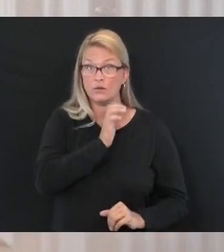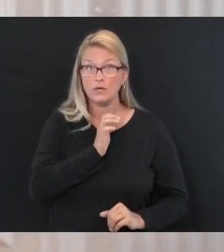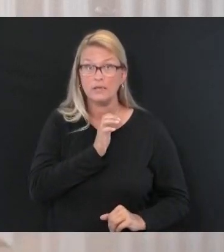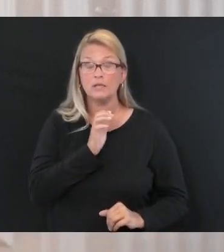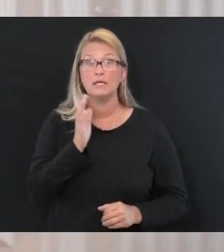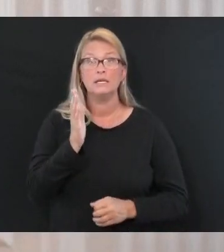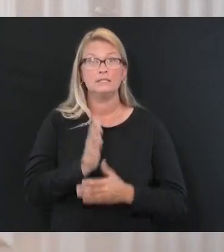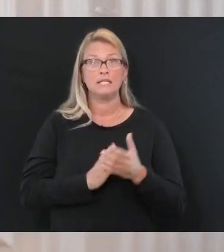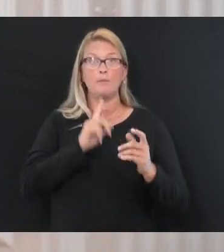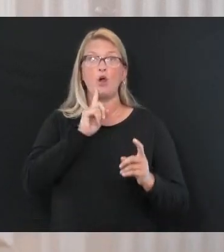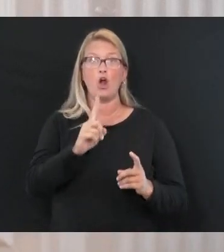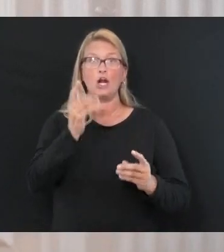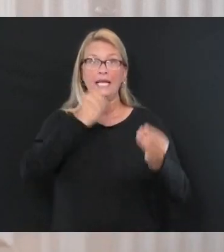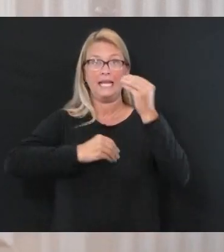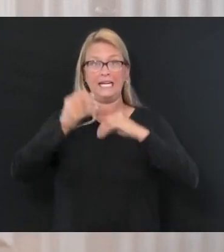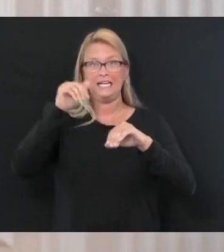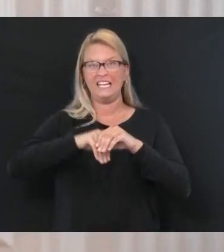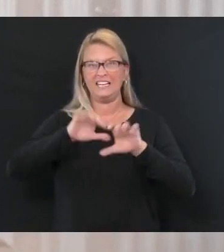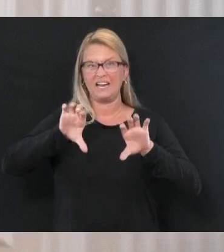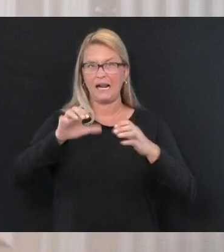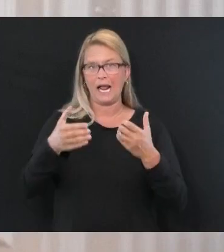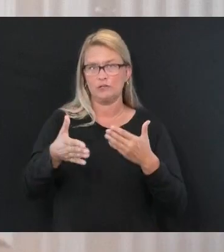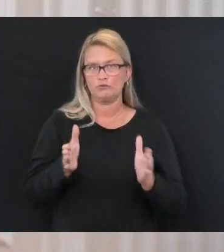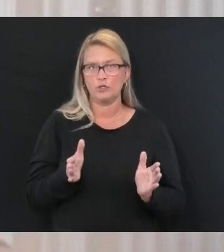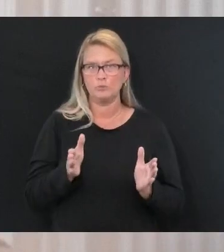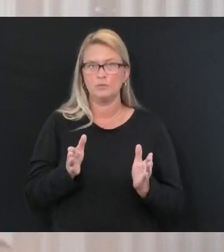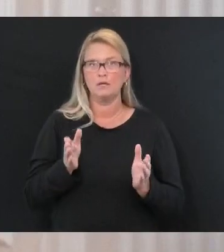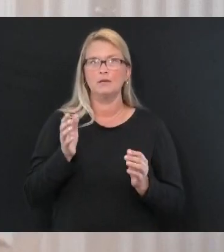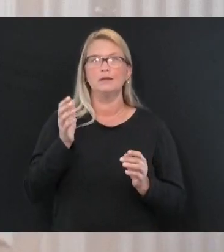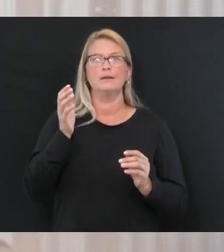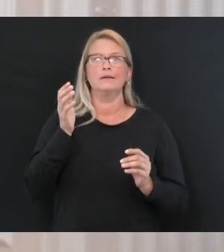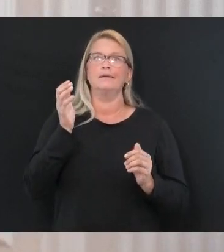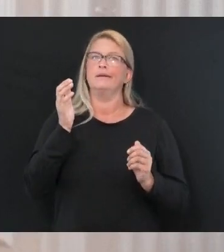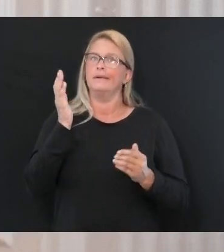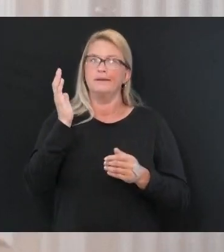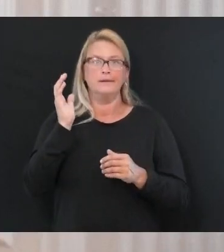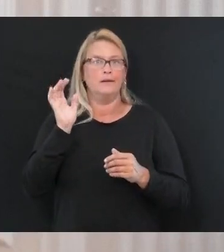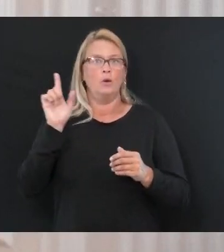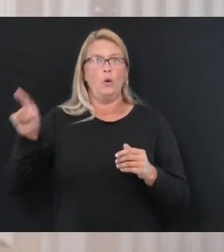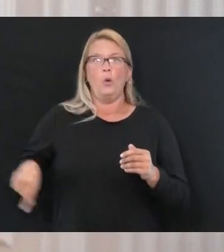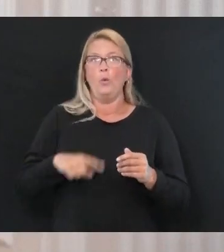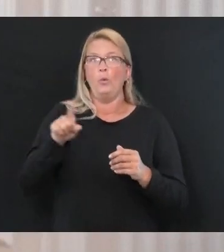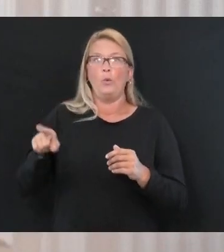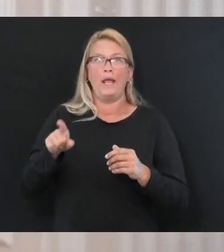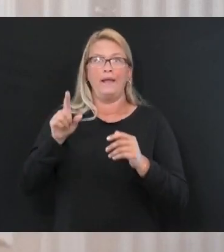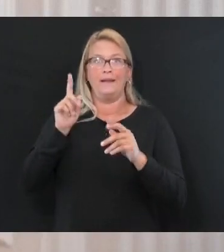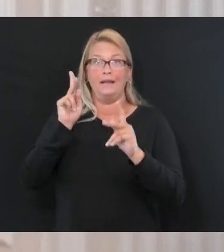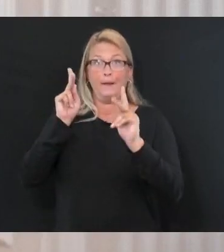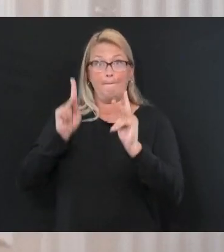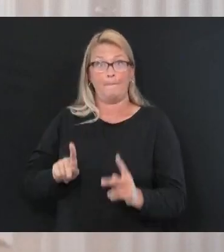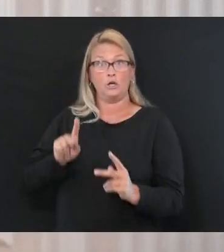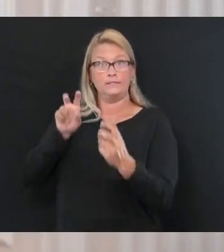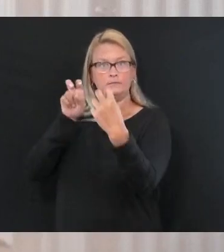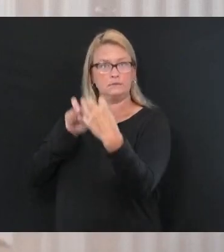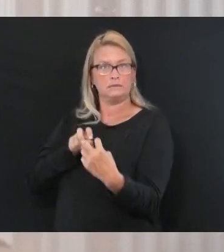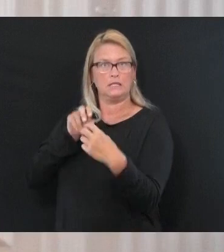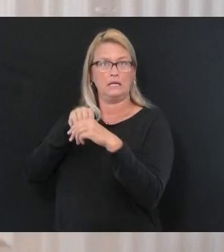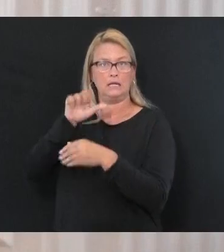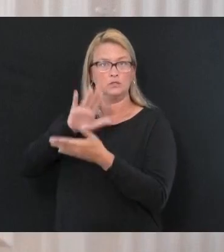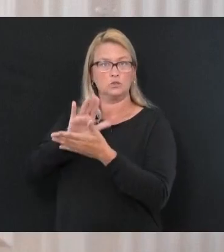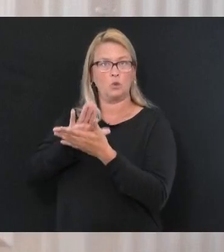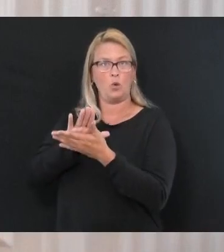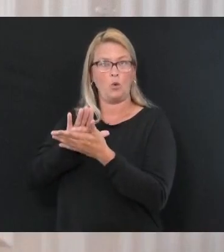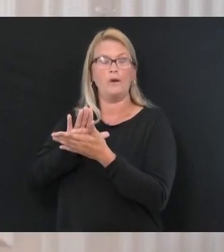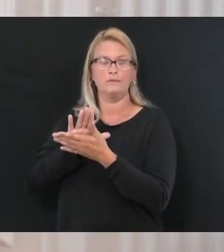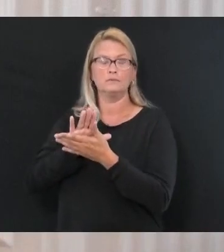are looking at eating in the classroom. So they're adjusting that when the school was in person and live. But remember, what we